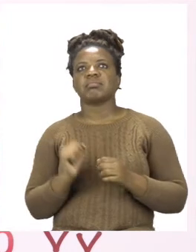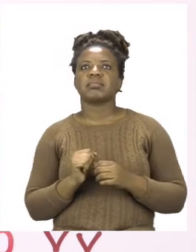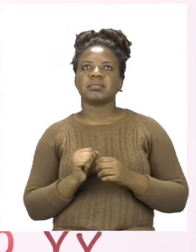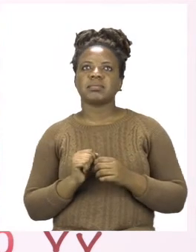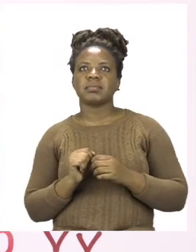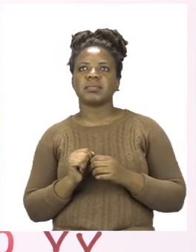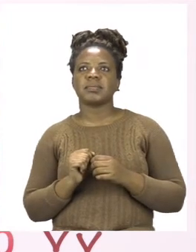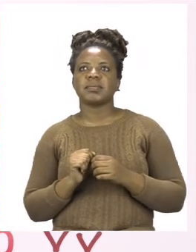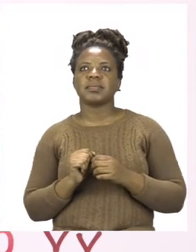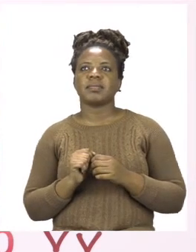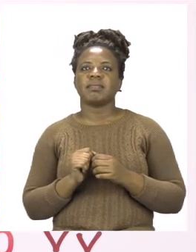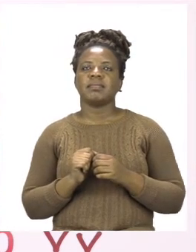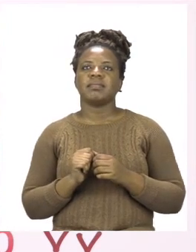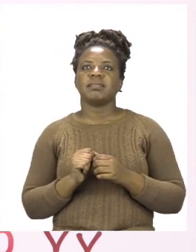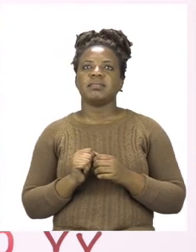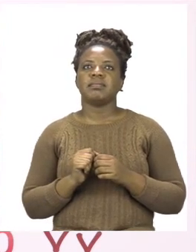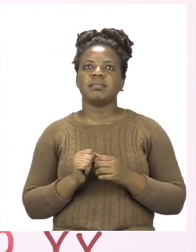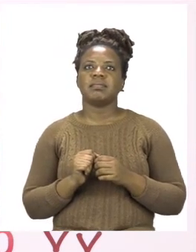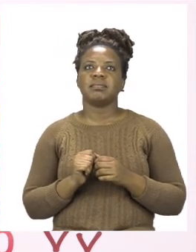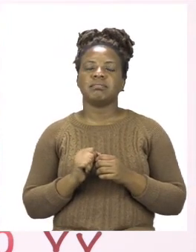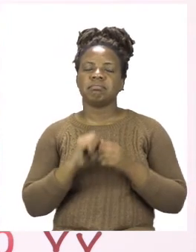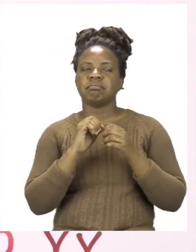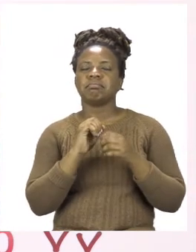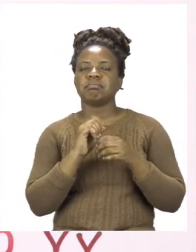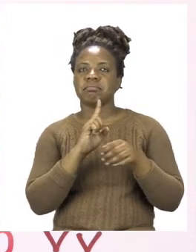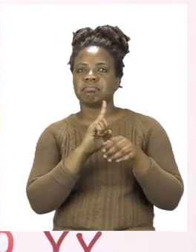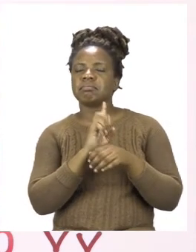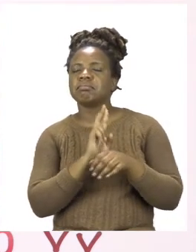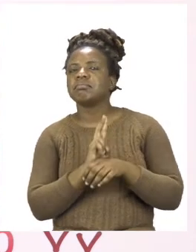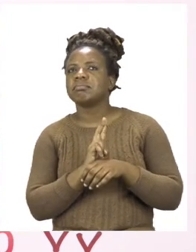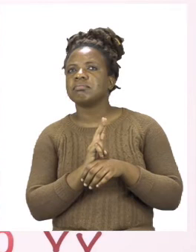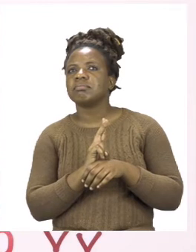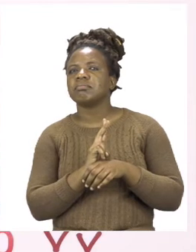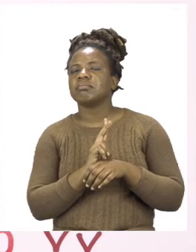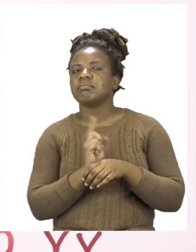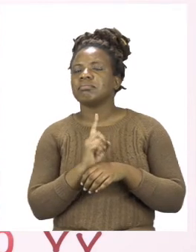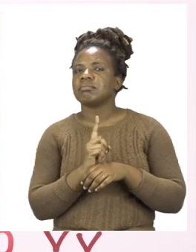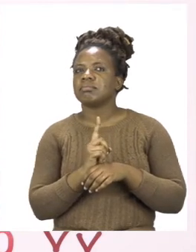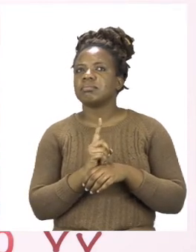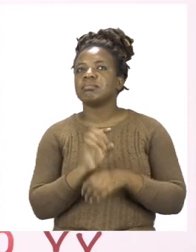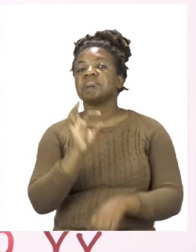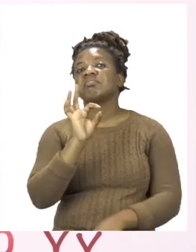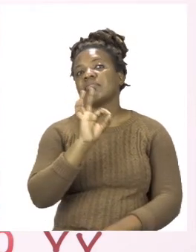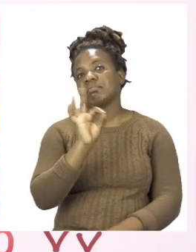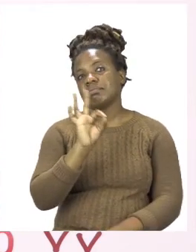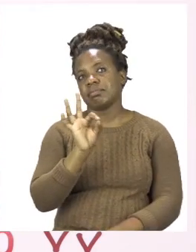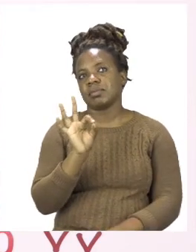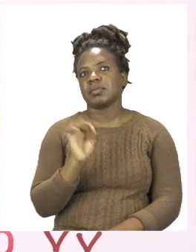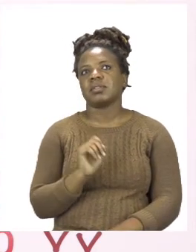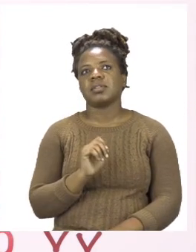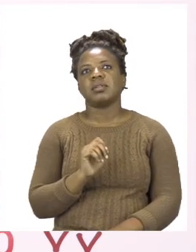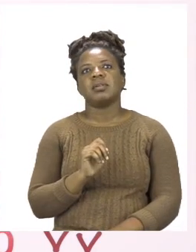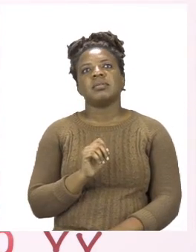have. So now we have January, and the next month after January is February. So